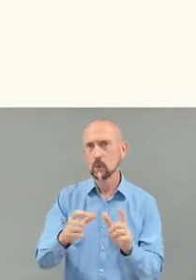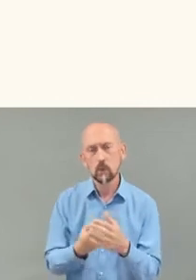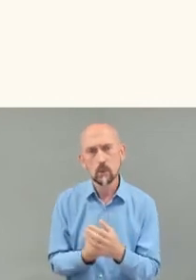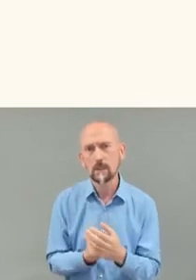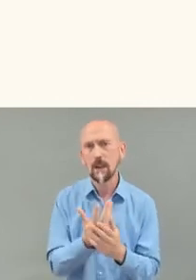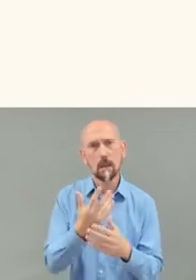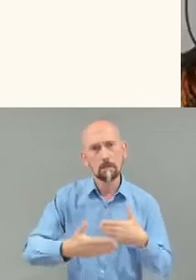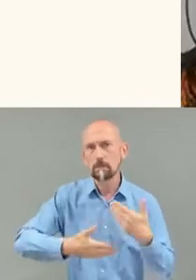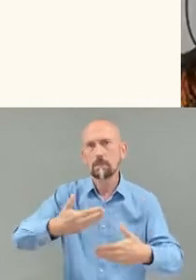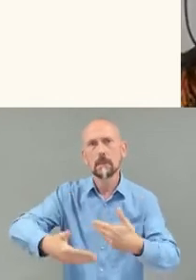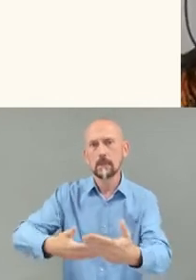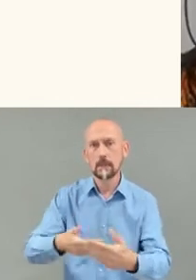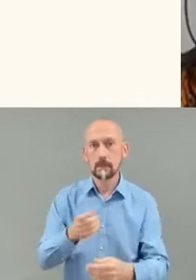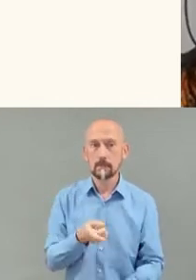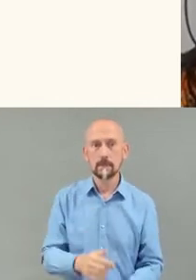been really good.